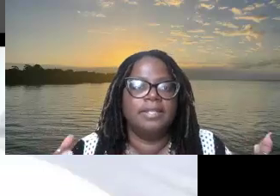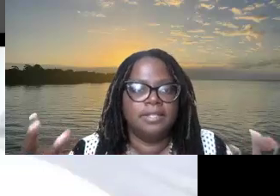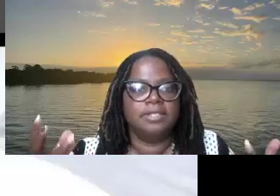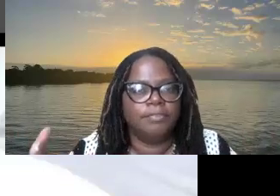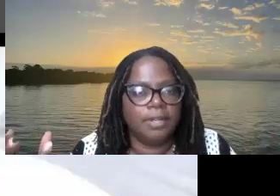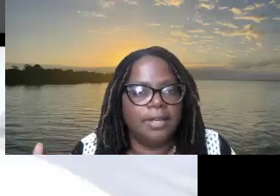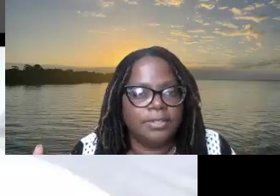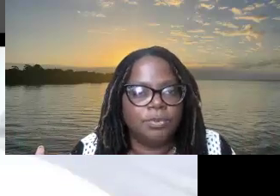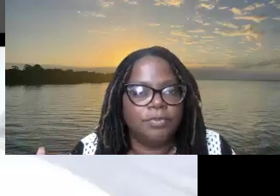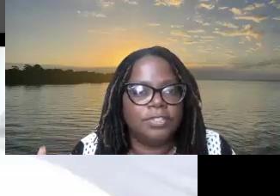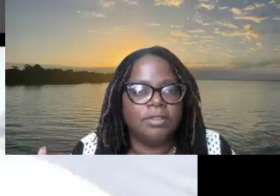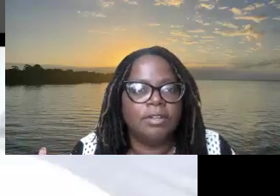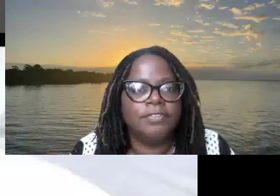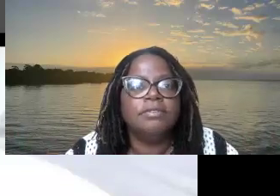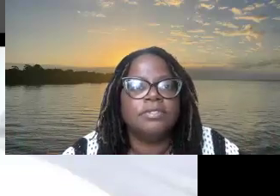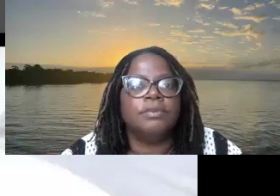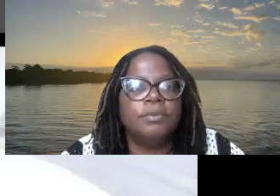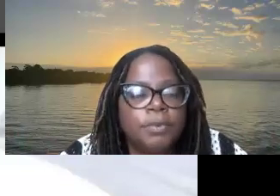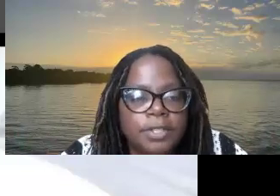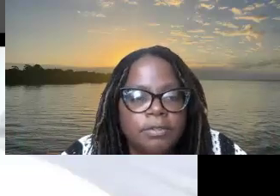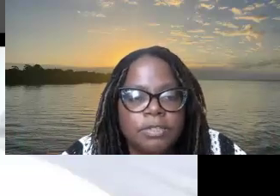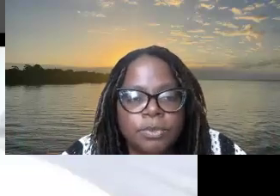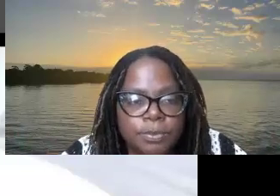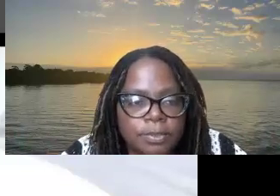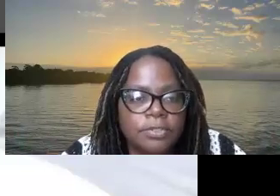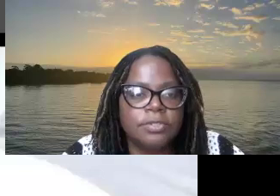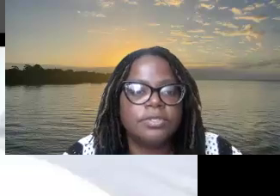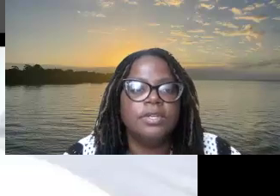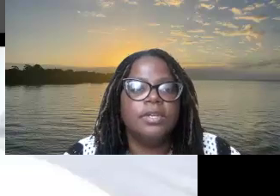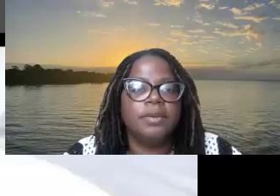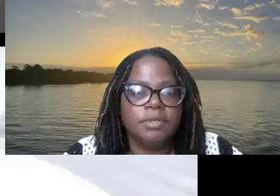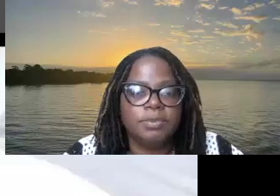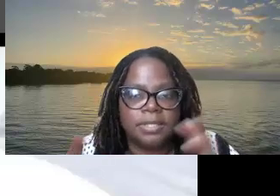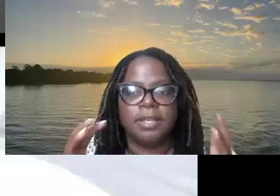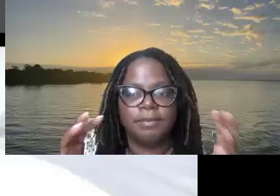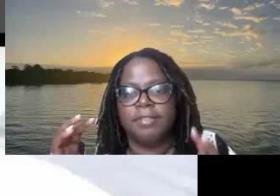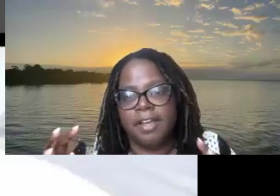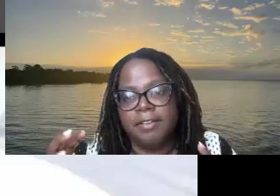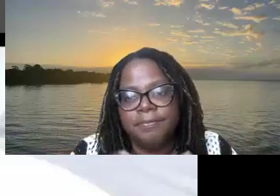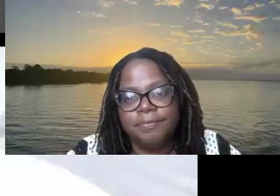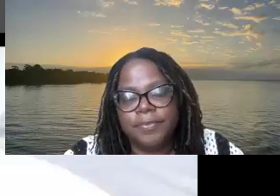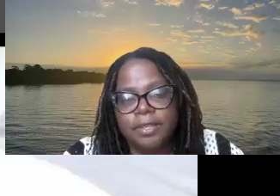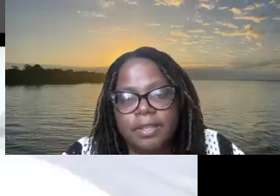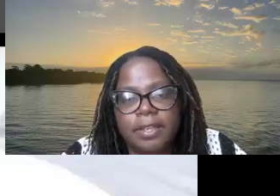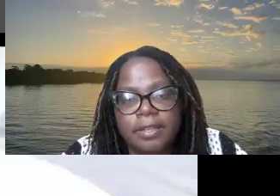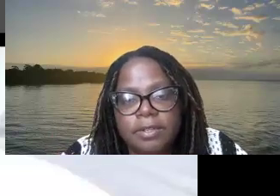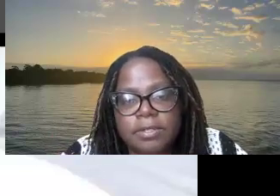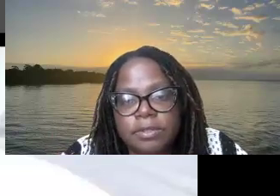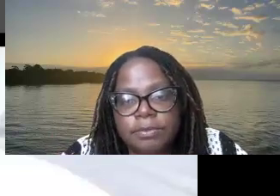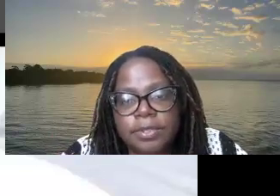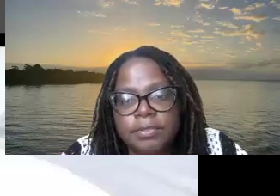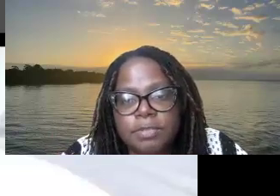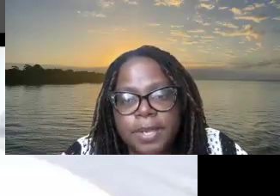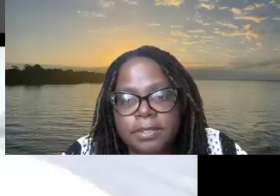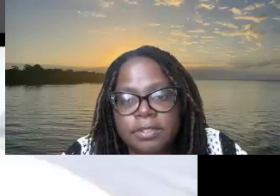supervisions that needs a different kind of supervision often. So when you're working across multiple cultures, how do we spend time on that? And